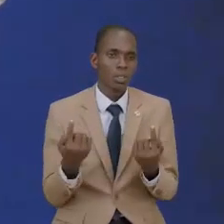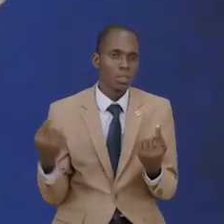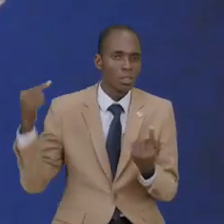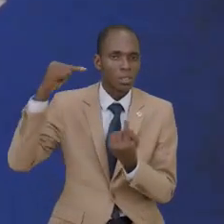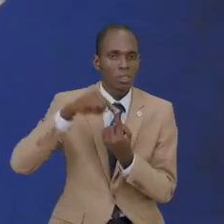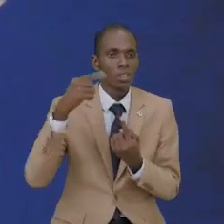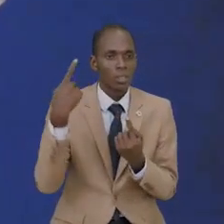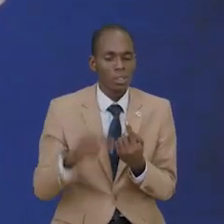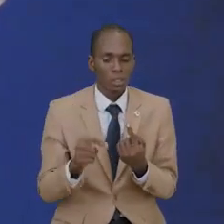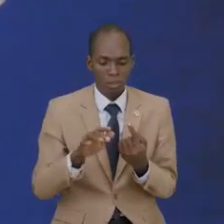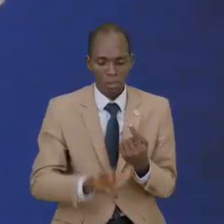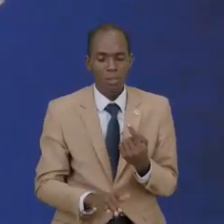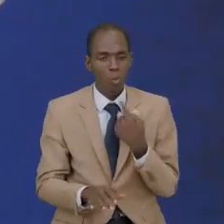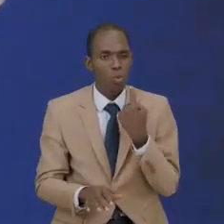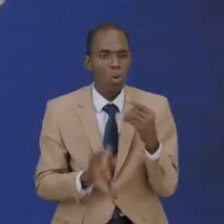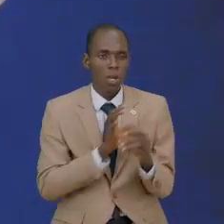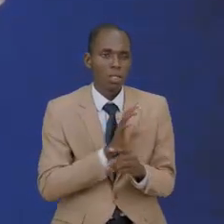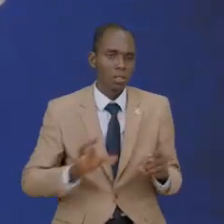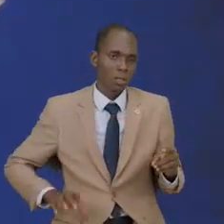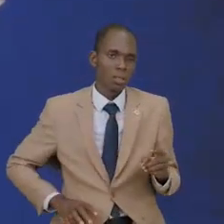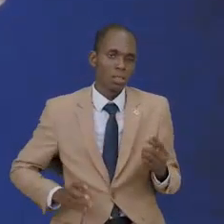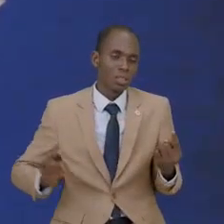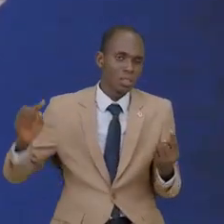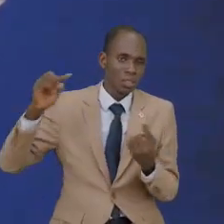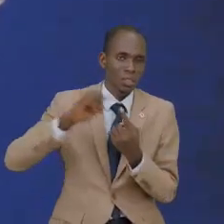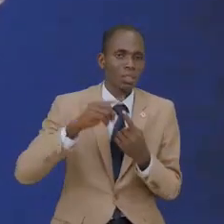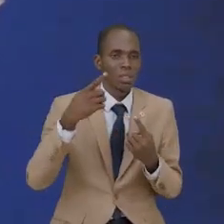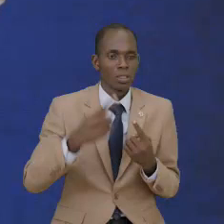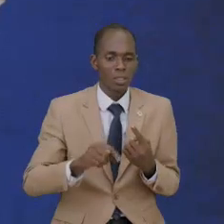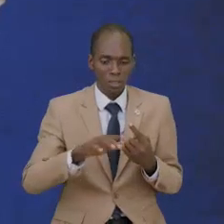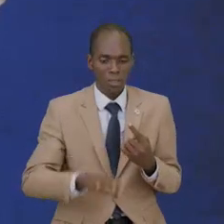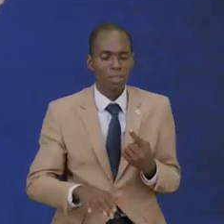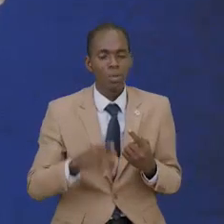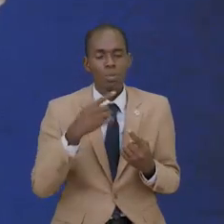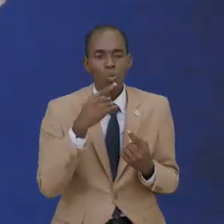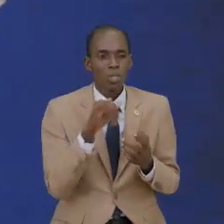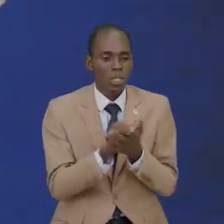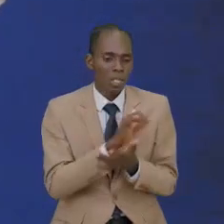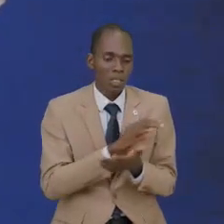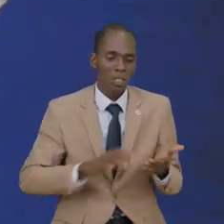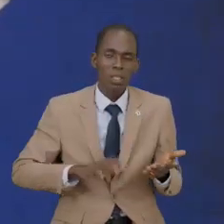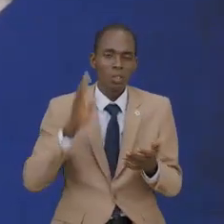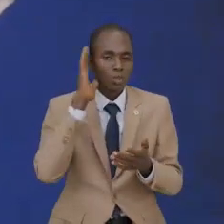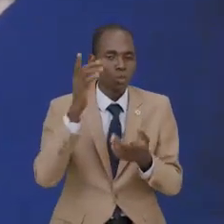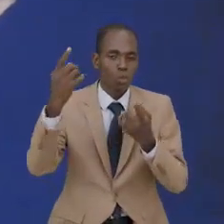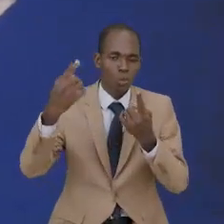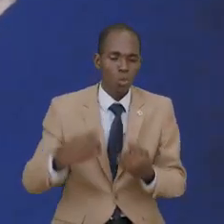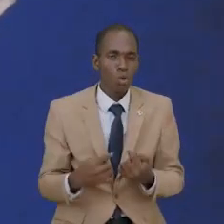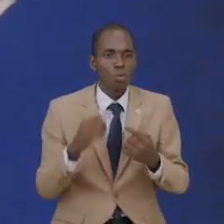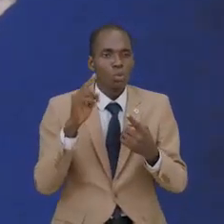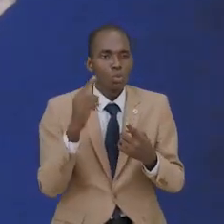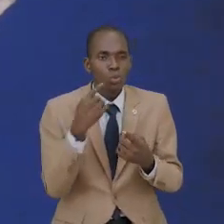siege, that's Christ, till the siege, till Christ shall come, to whom the promise